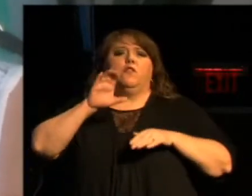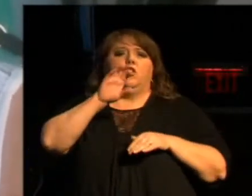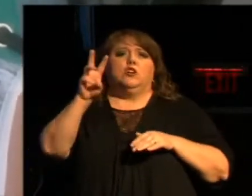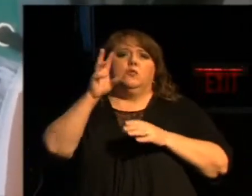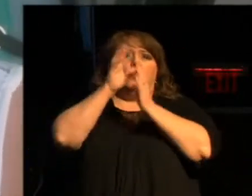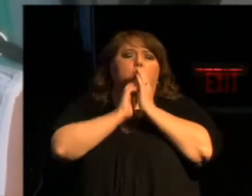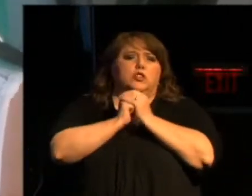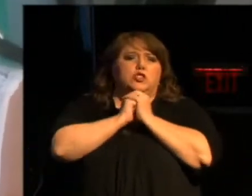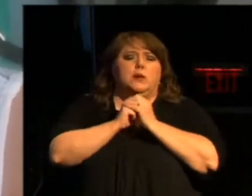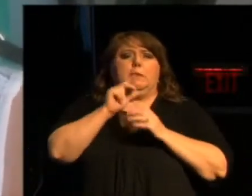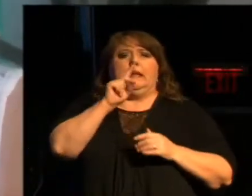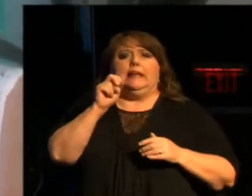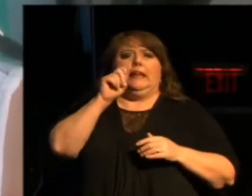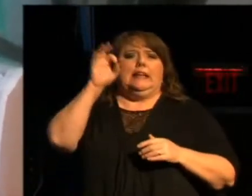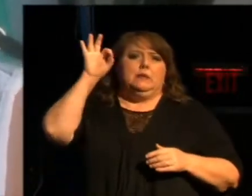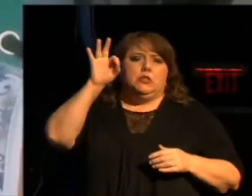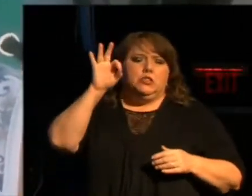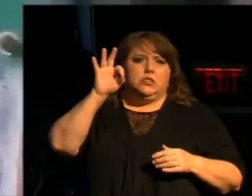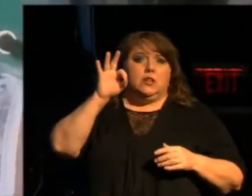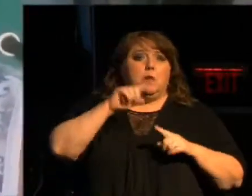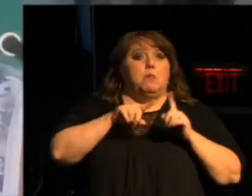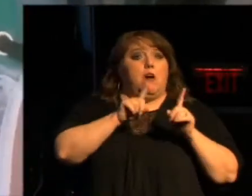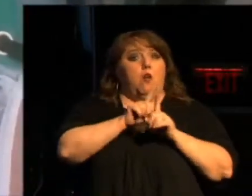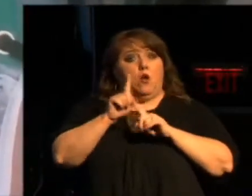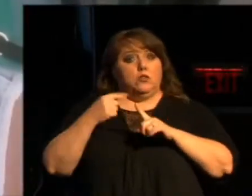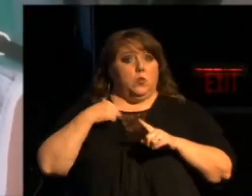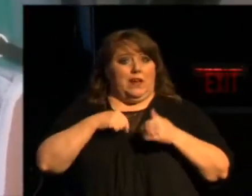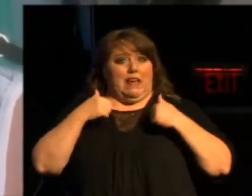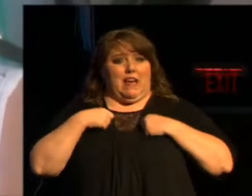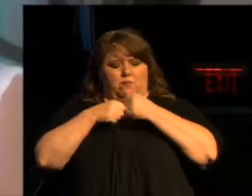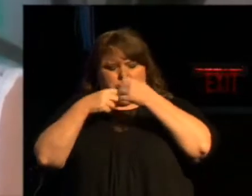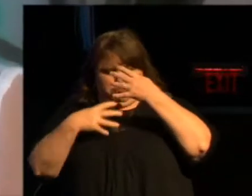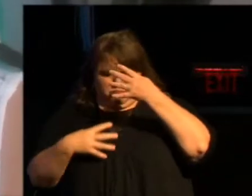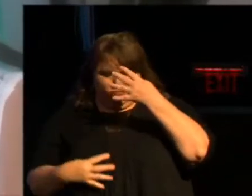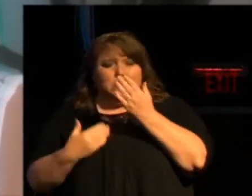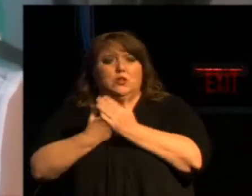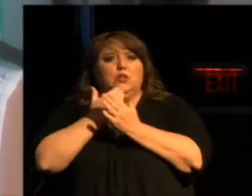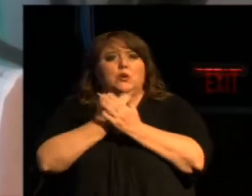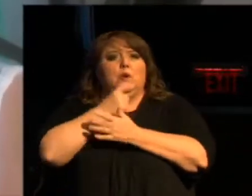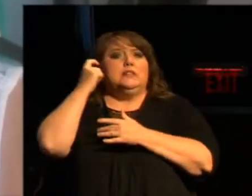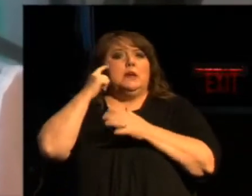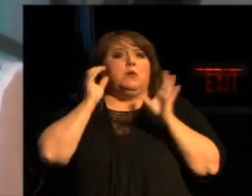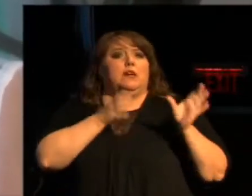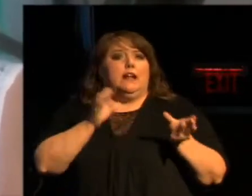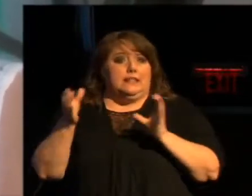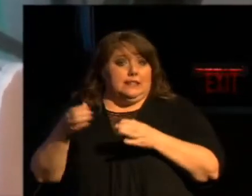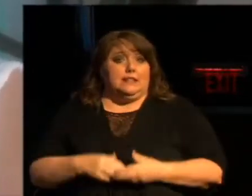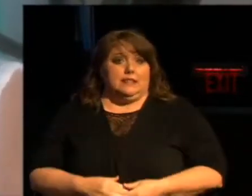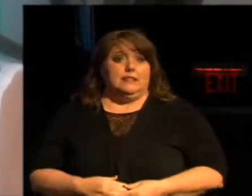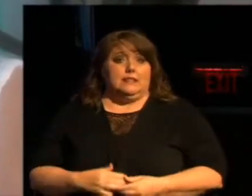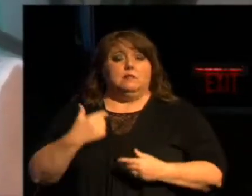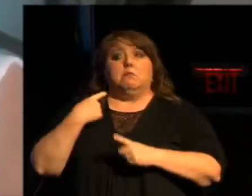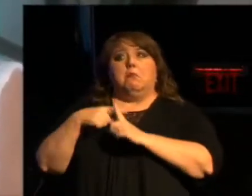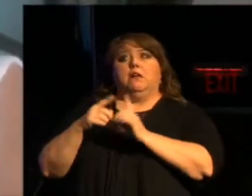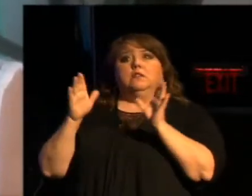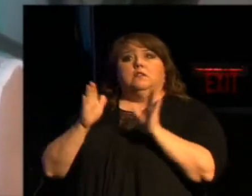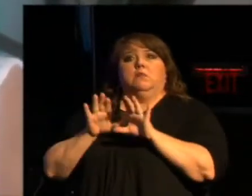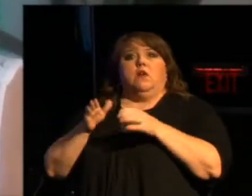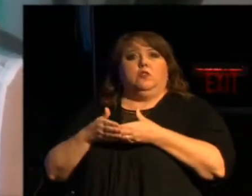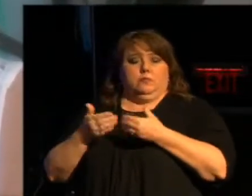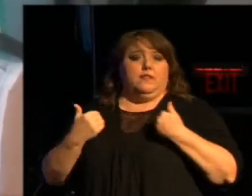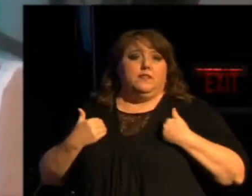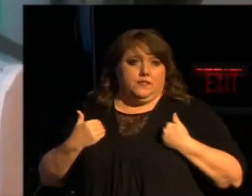Dee's messages, we are also coming out with literally dozens of new summer classes and small groups. We